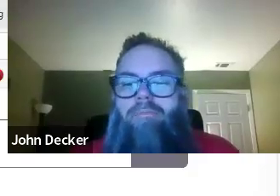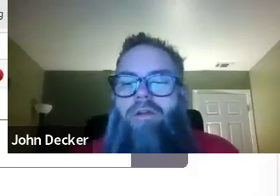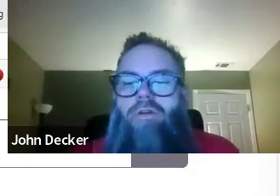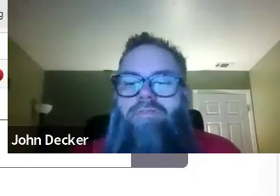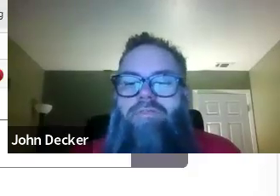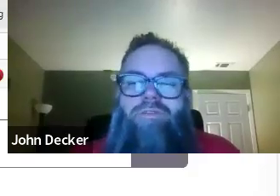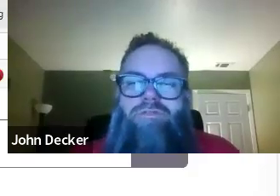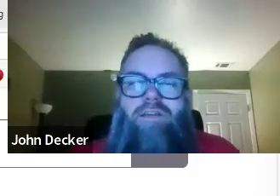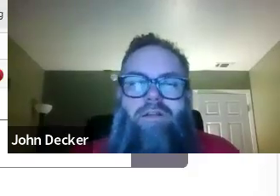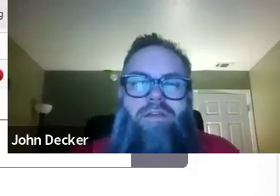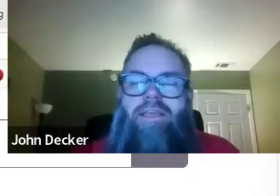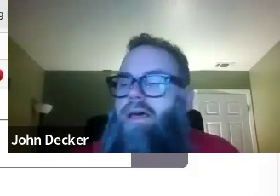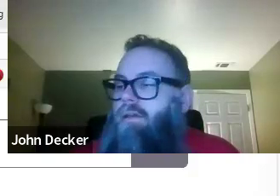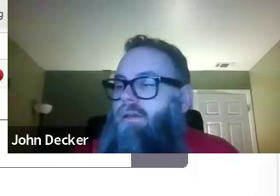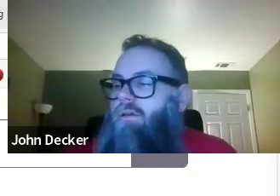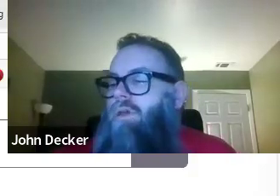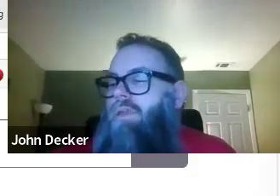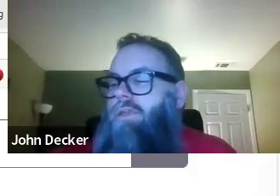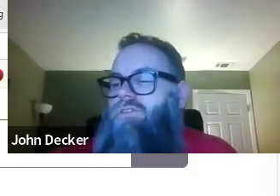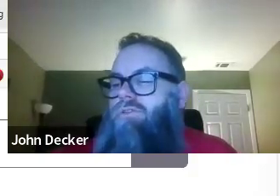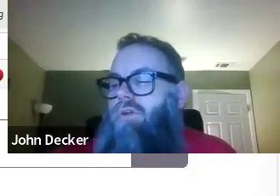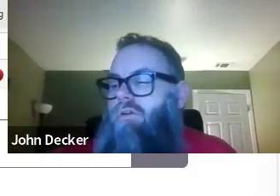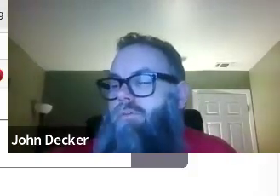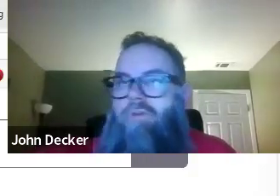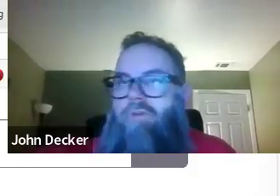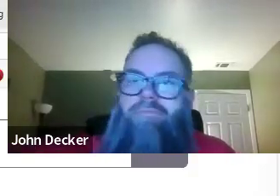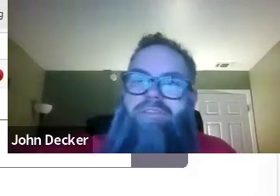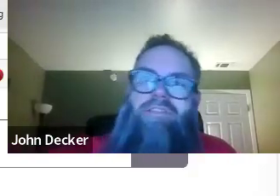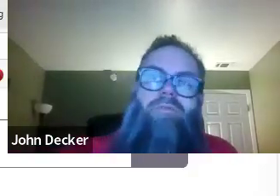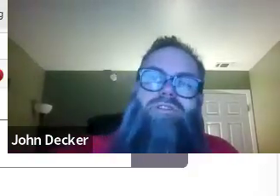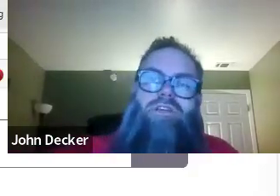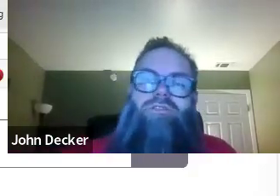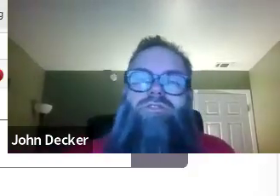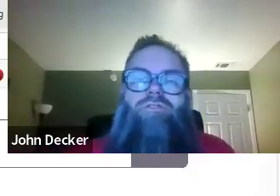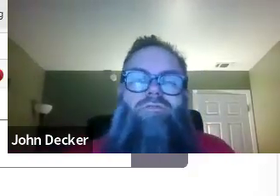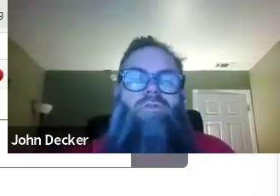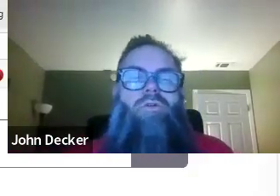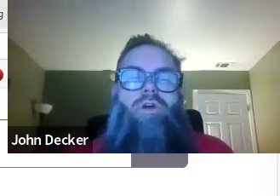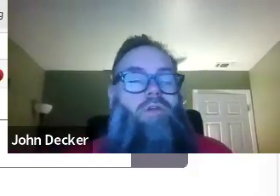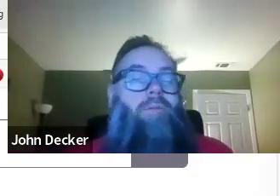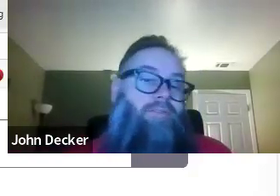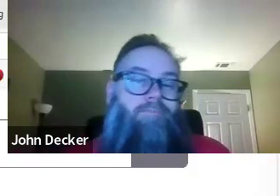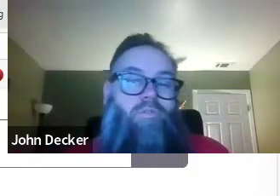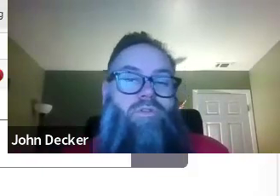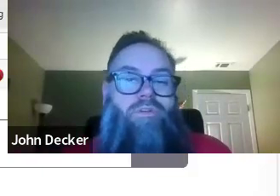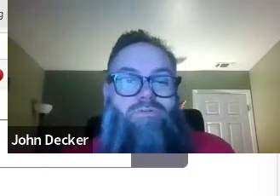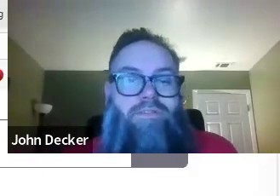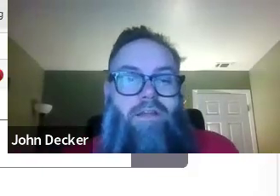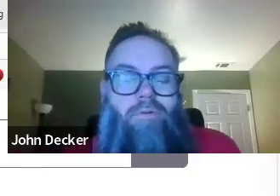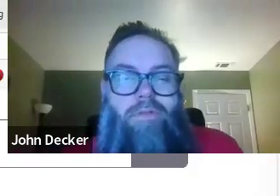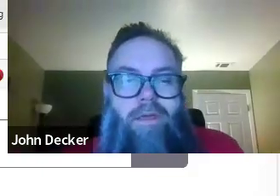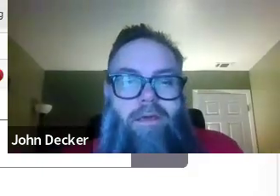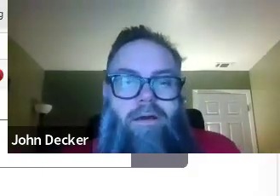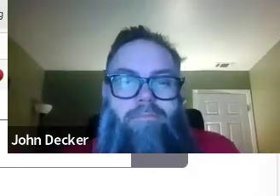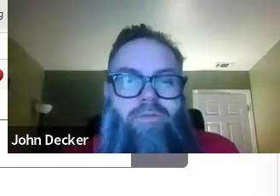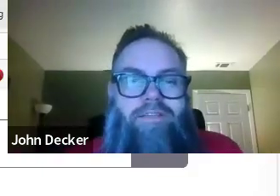are. Encourage everyone to take a look at that. We need to incorporate some of this language into your agreements with the regional